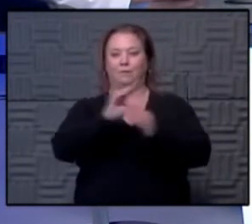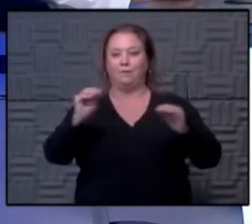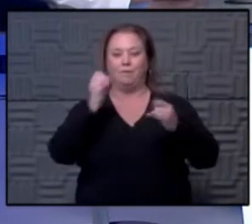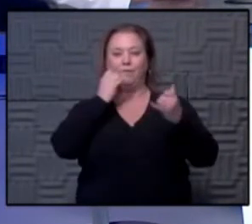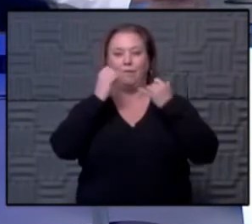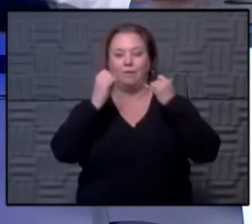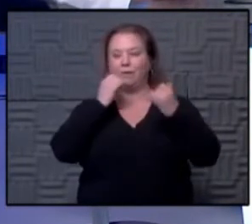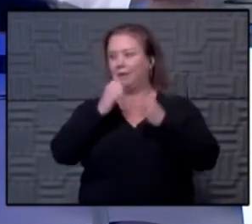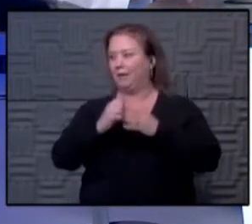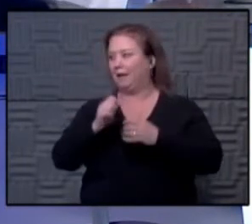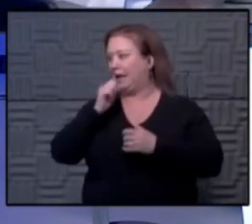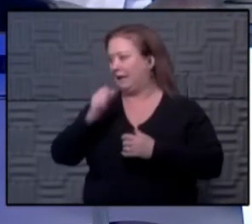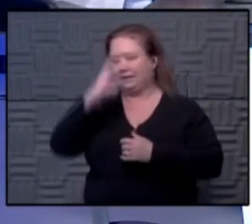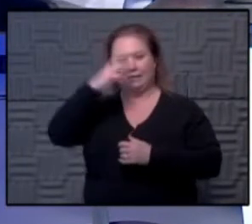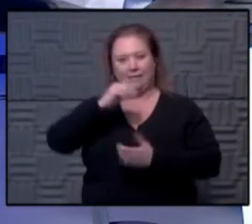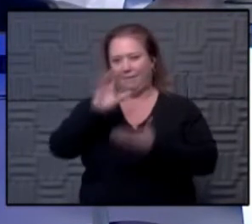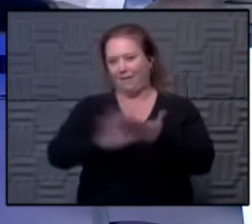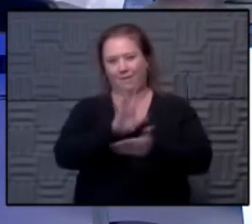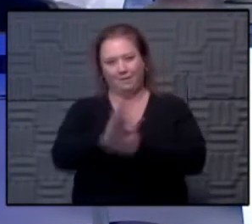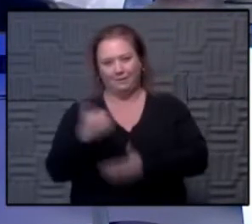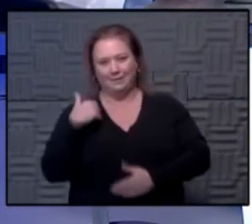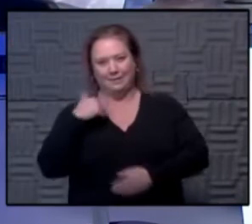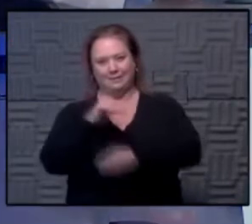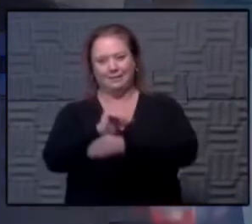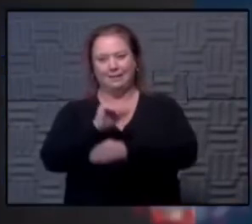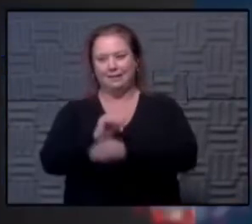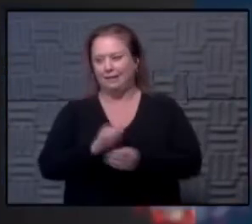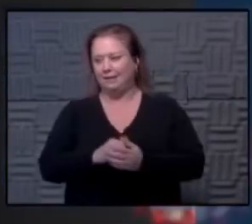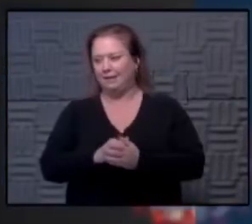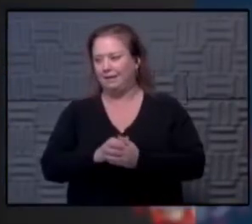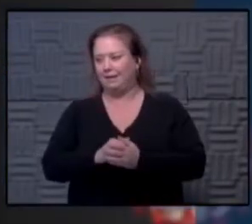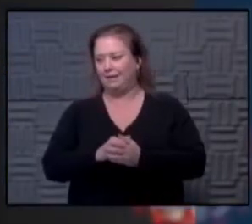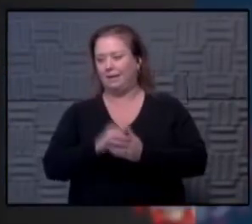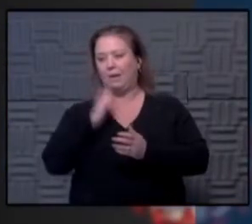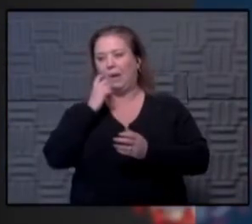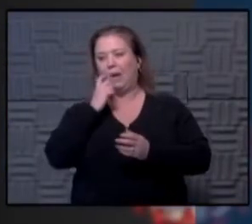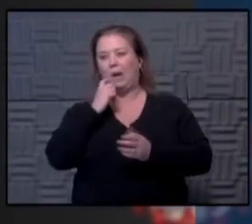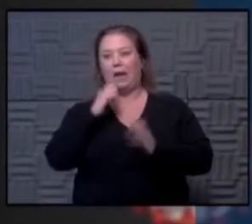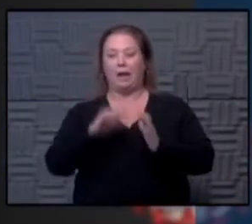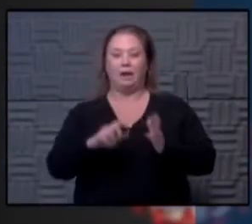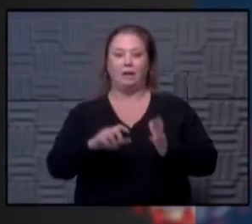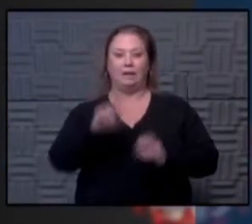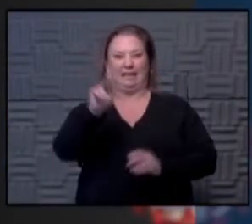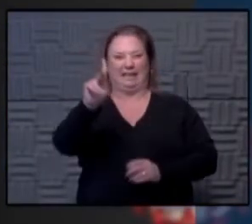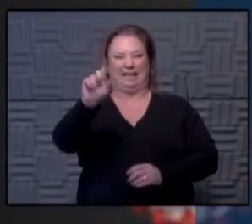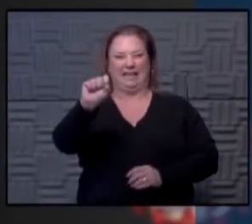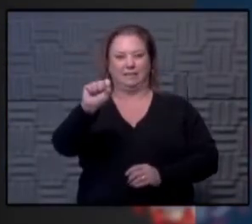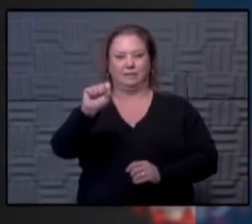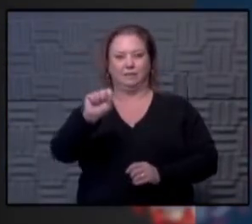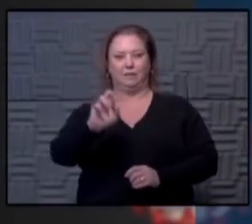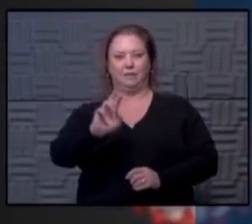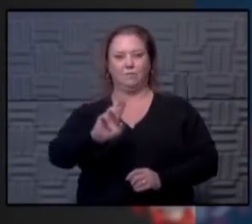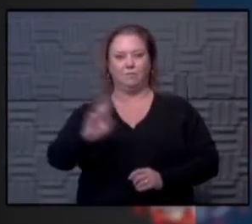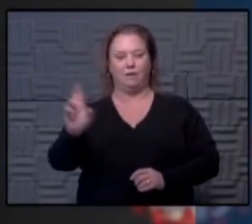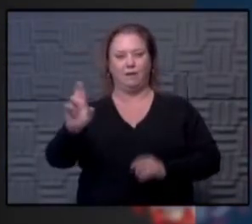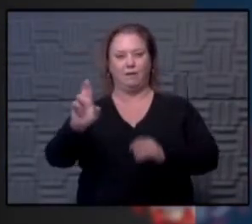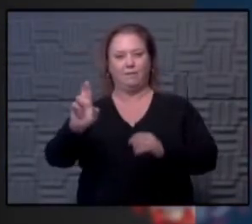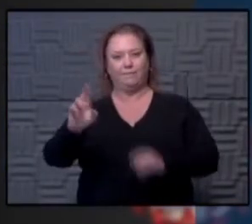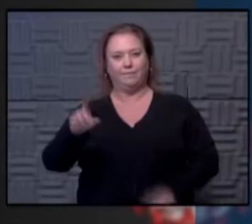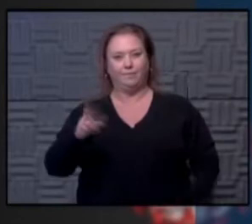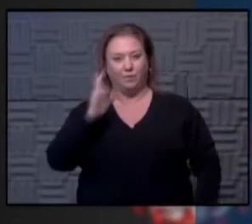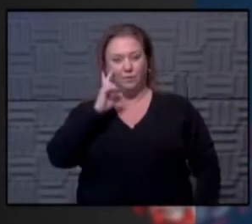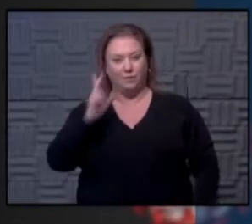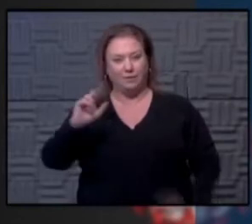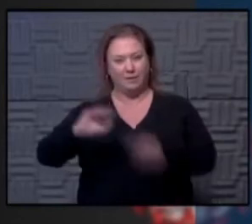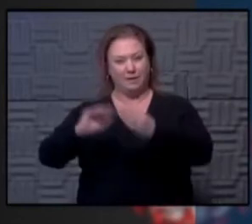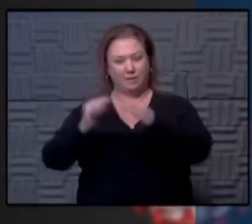nice. I did not. Yes, I am sure. I point this out, though, because look at Kansas, the far right, on number of new cases.